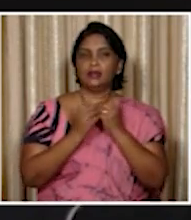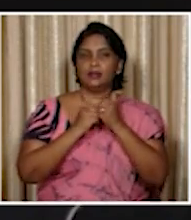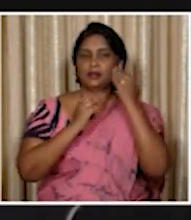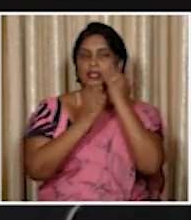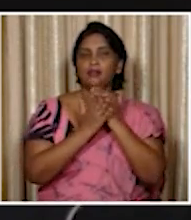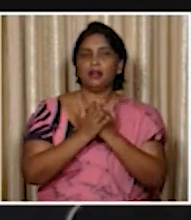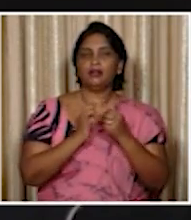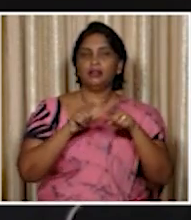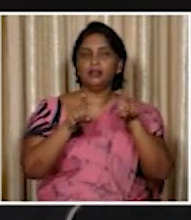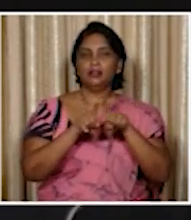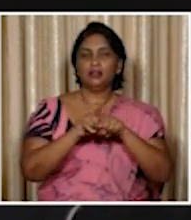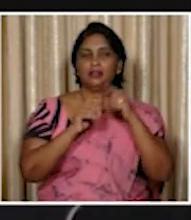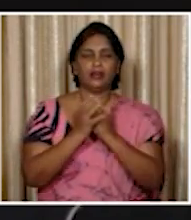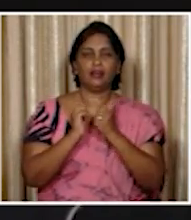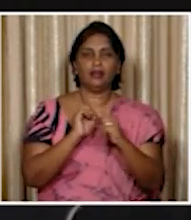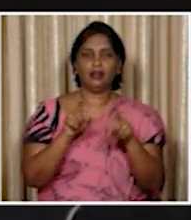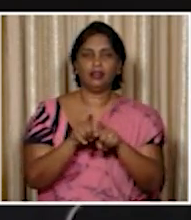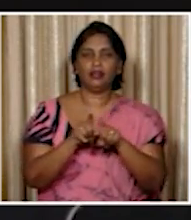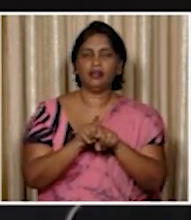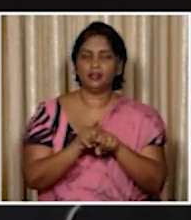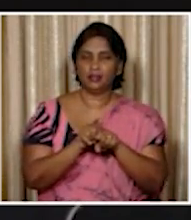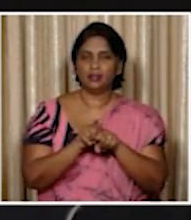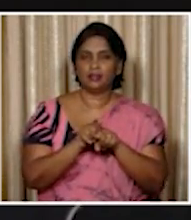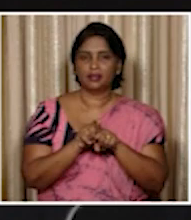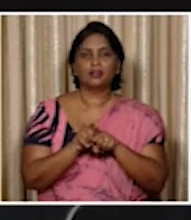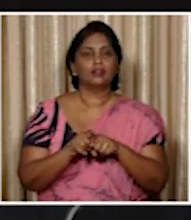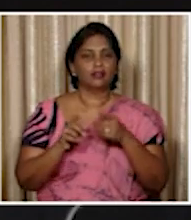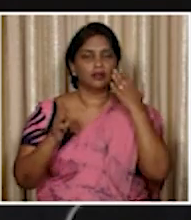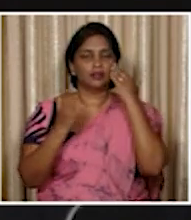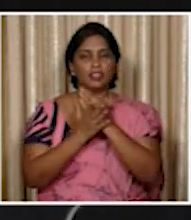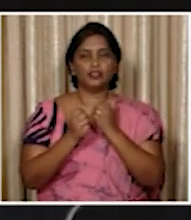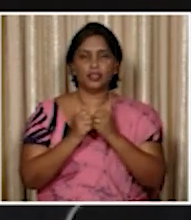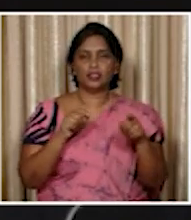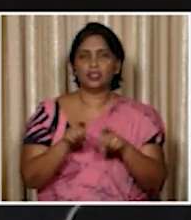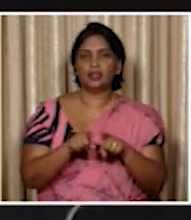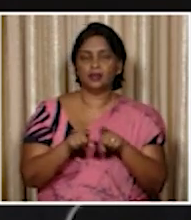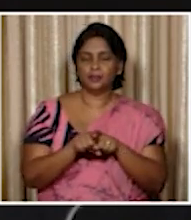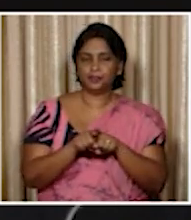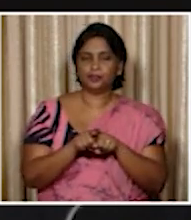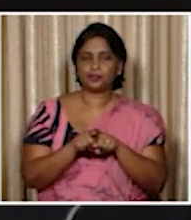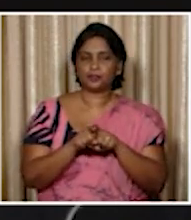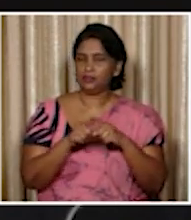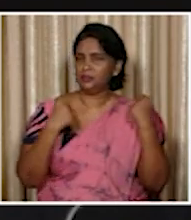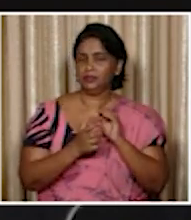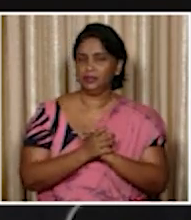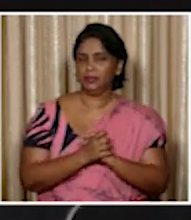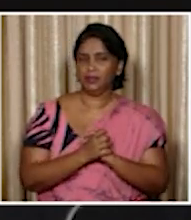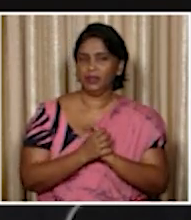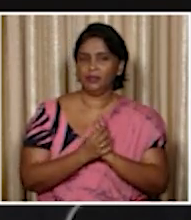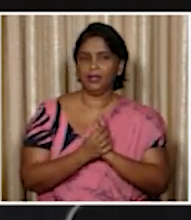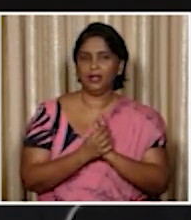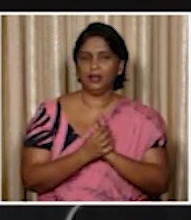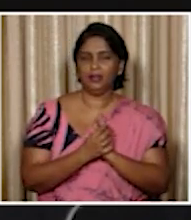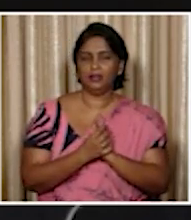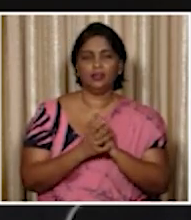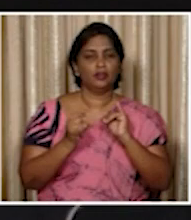well of the House because I saw the seriousness of the issue. Because we discussed with Mr. Sumandran, who was also the counsel in the case, where not less